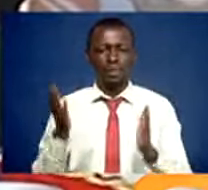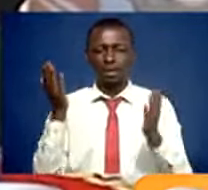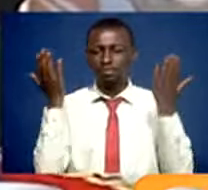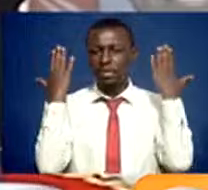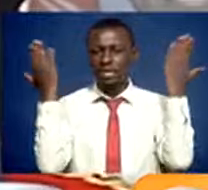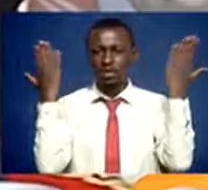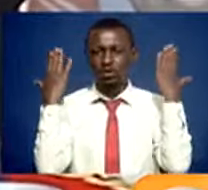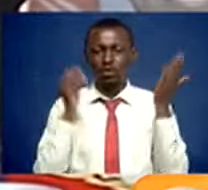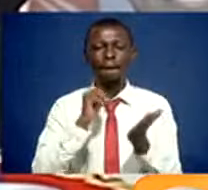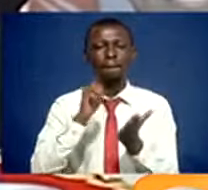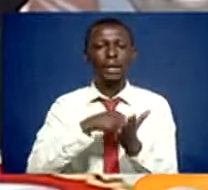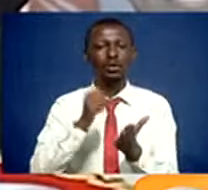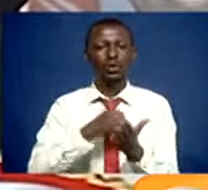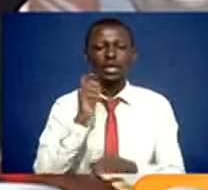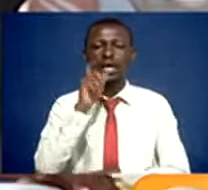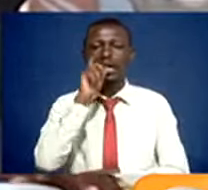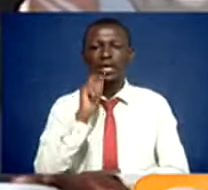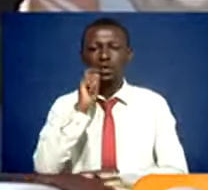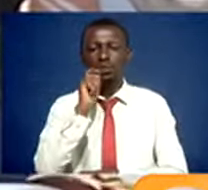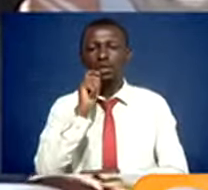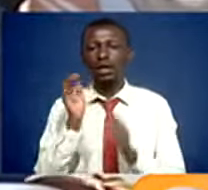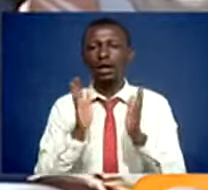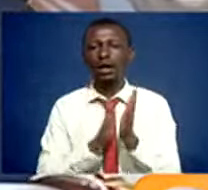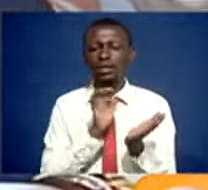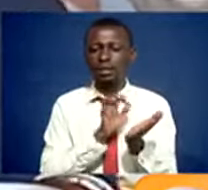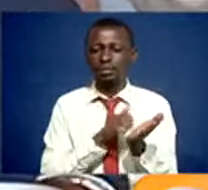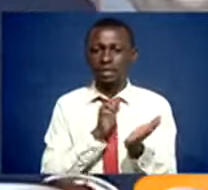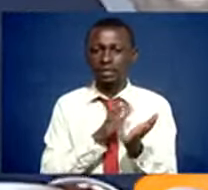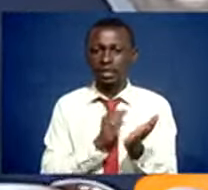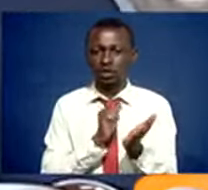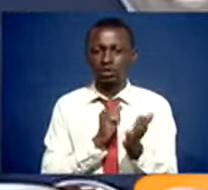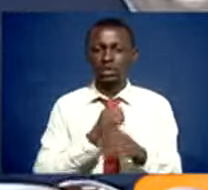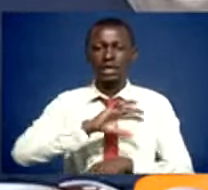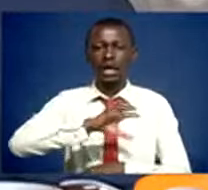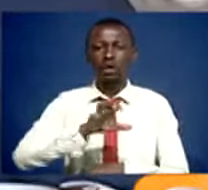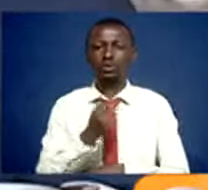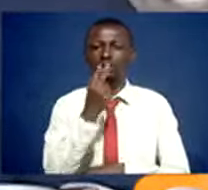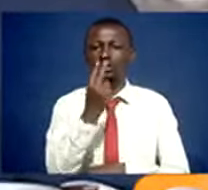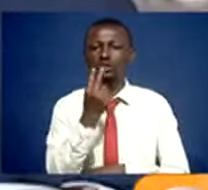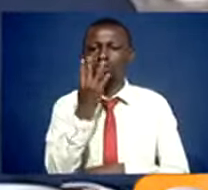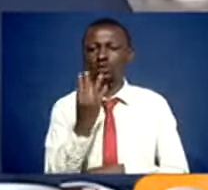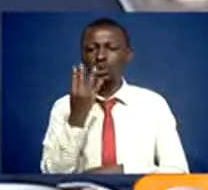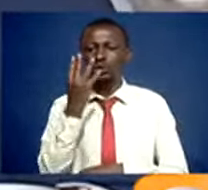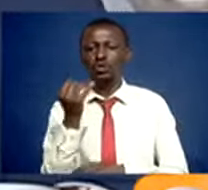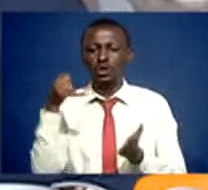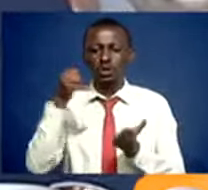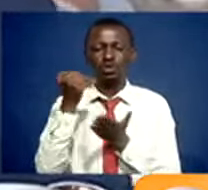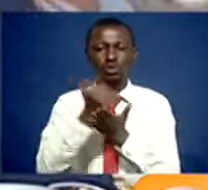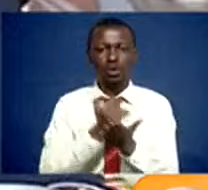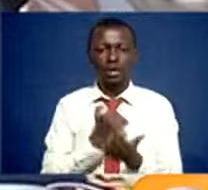Makueni, Kitui, and Machakos among the 24 counties that are in our program.